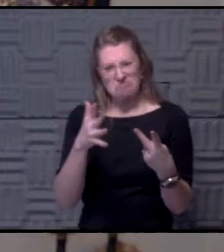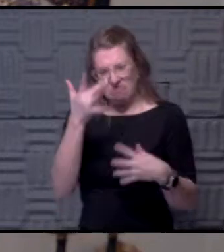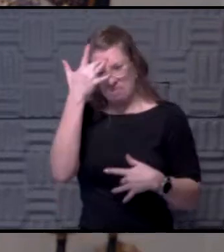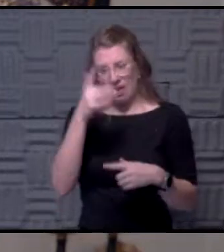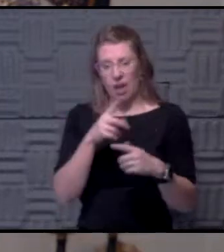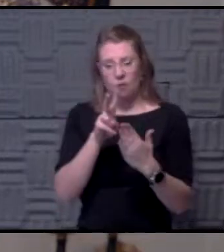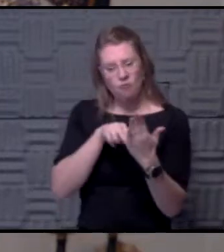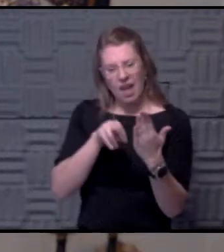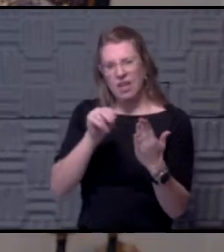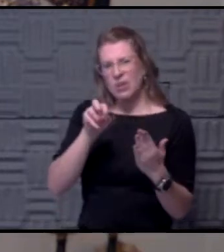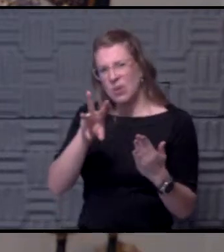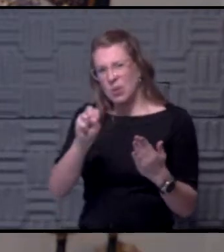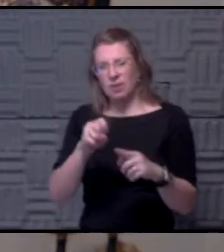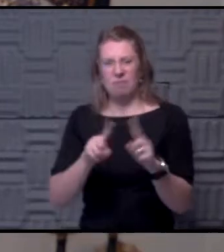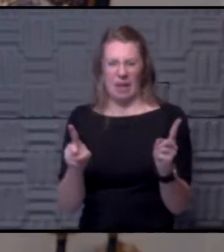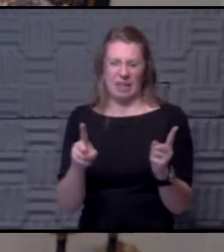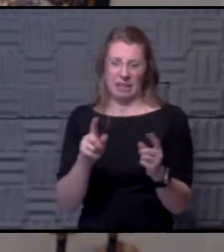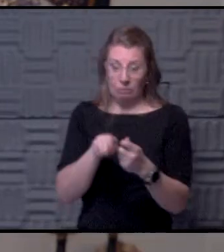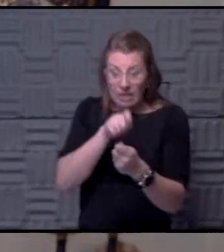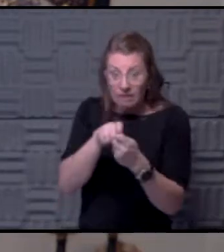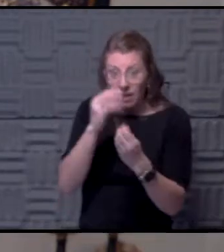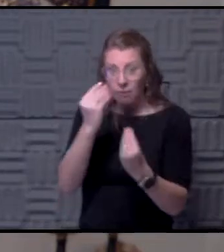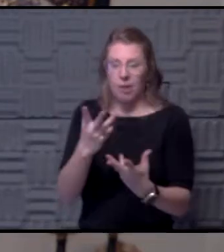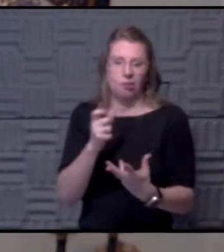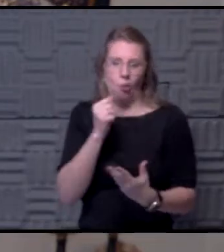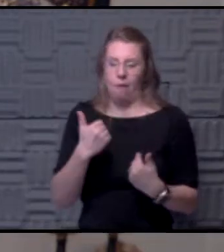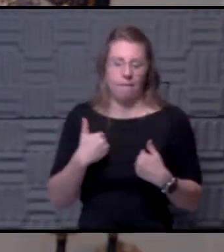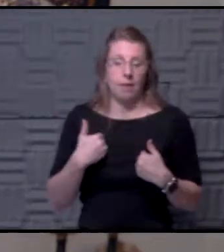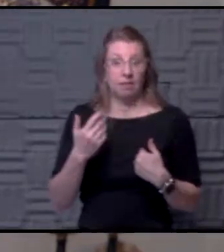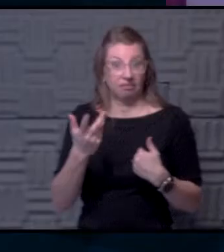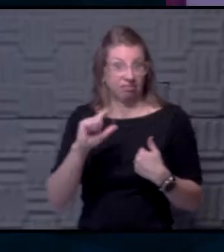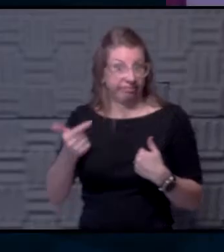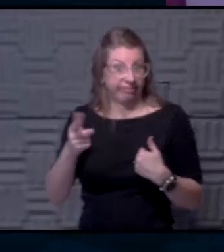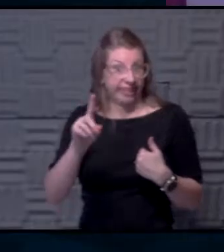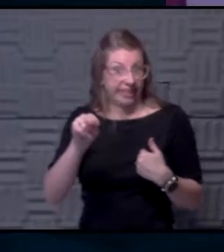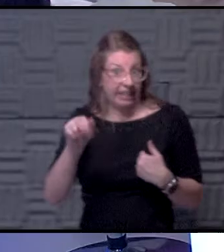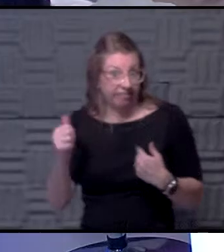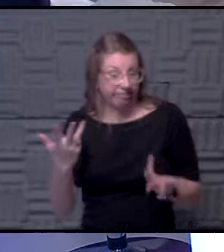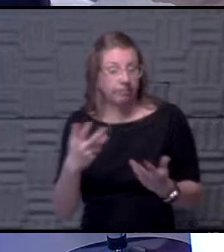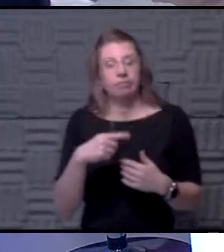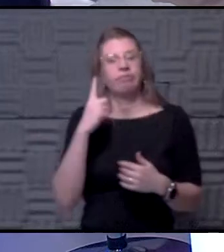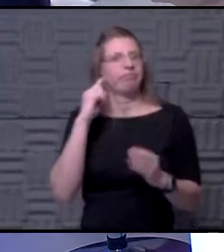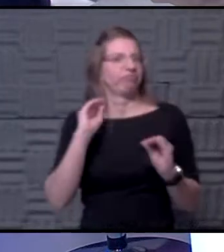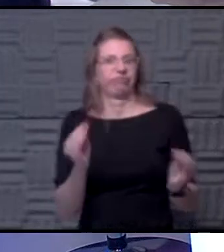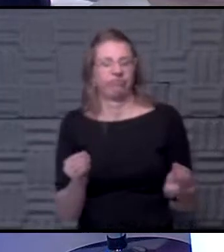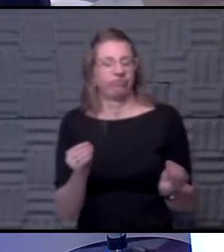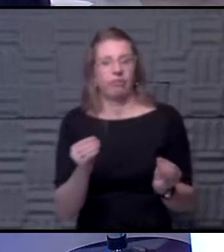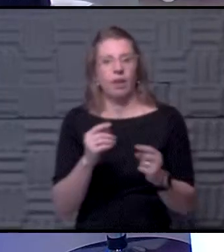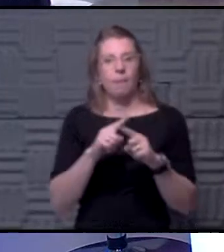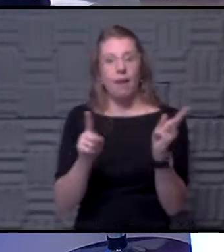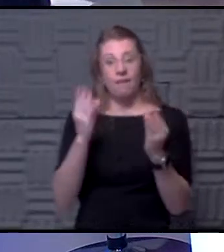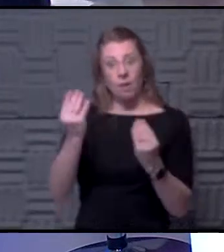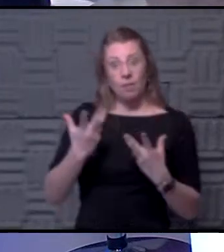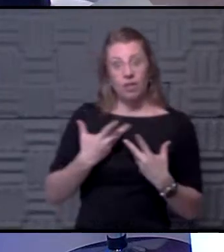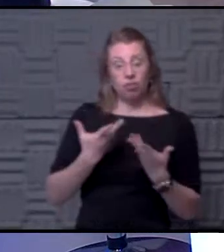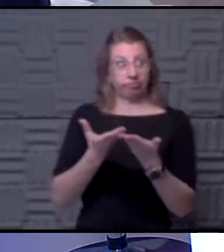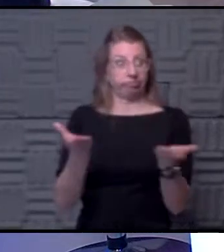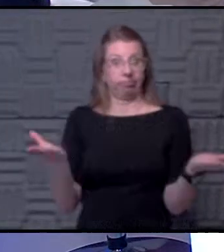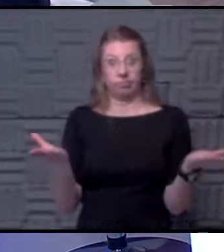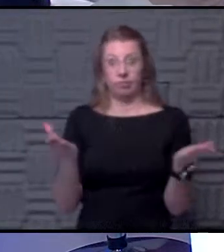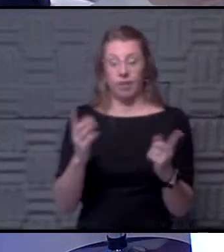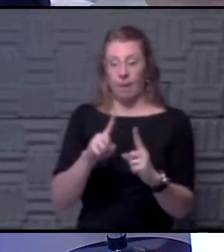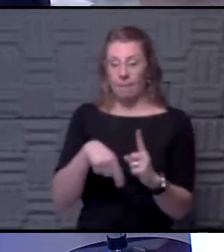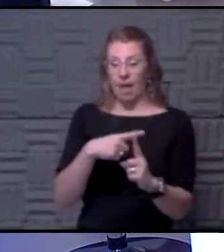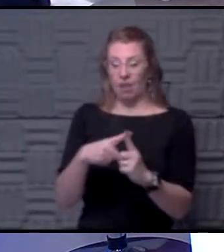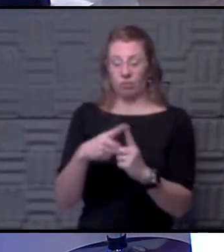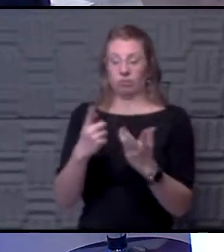I don't have any specific information. Perhaps Dana does. No, I haven't heard that, but I know even from the information that is out about the